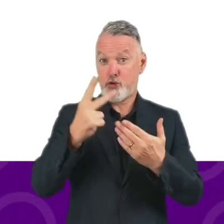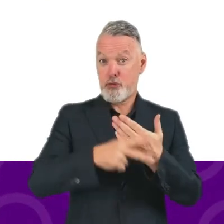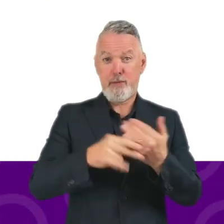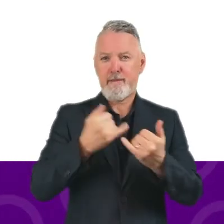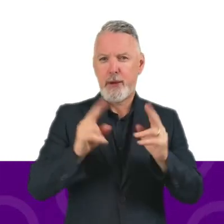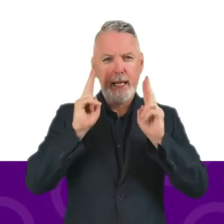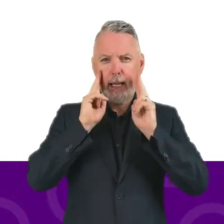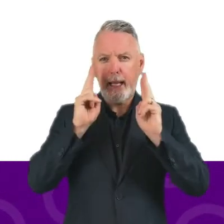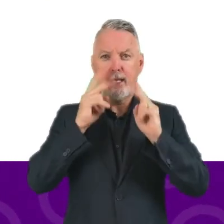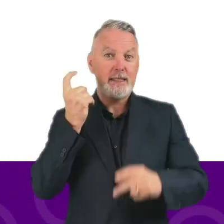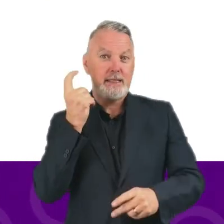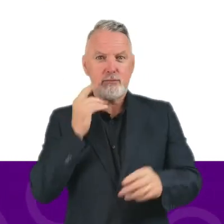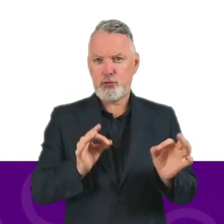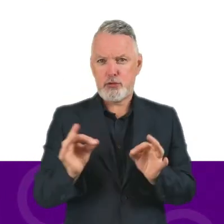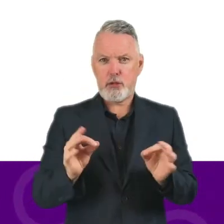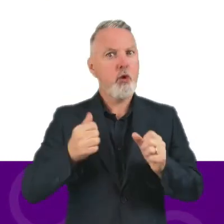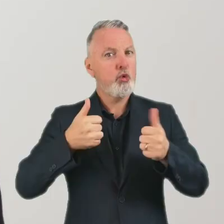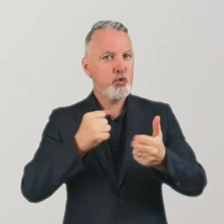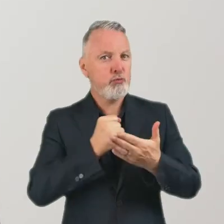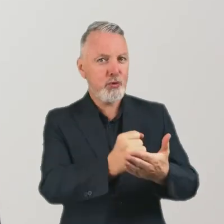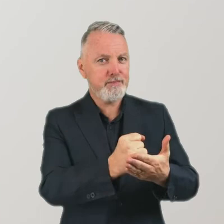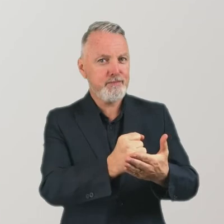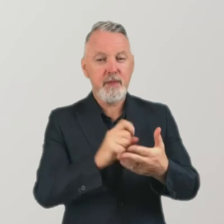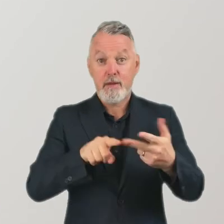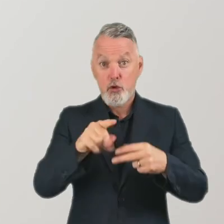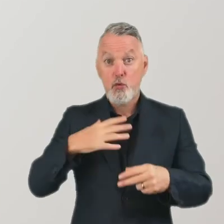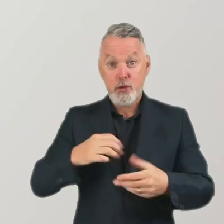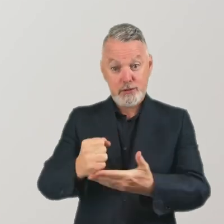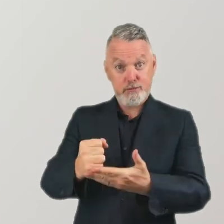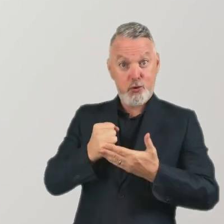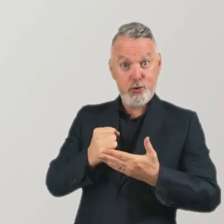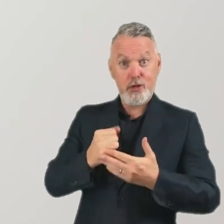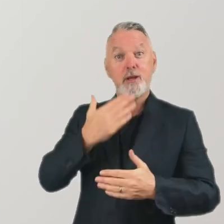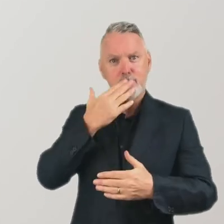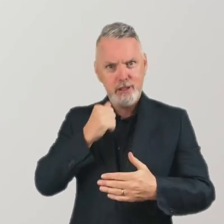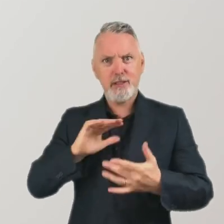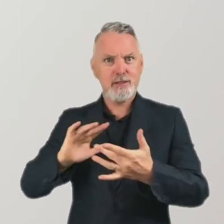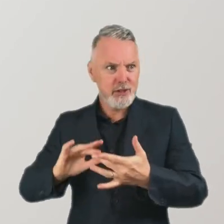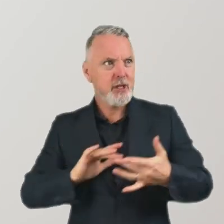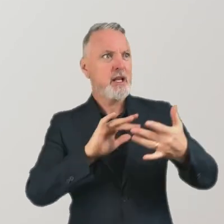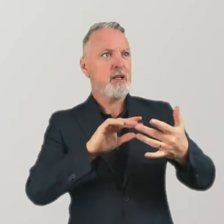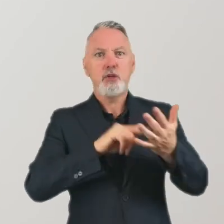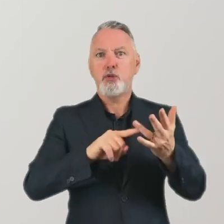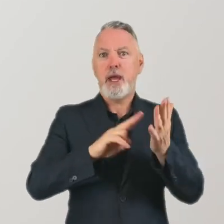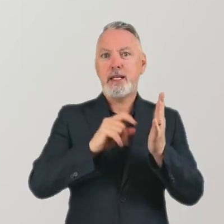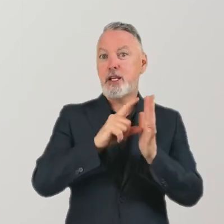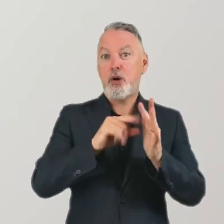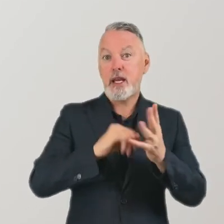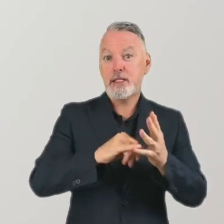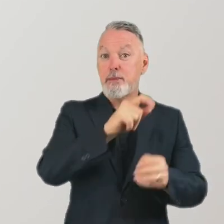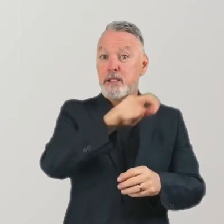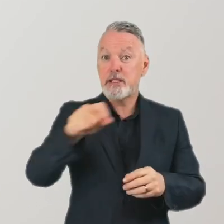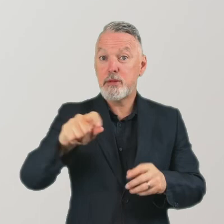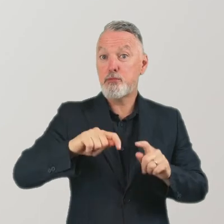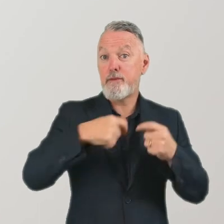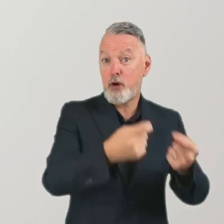simple design and excellent support. If you would like to support us, please connect us with an NDIS participant,